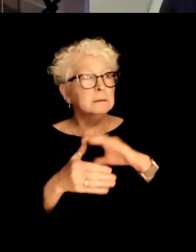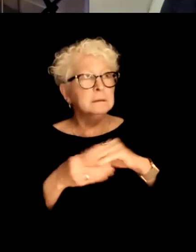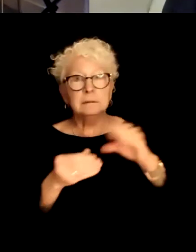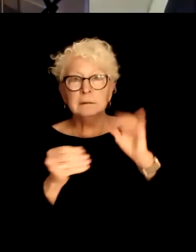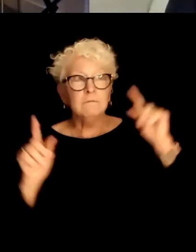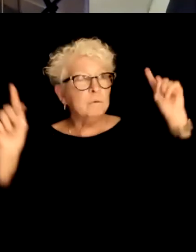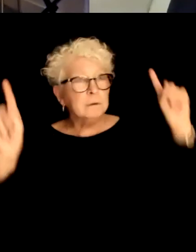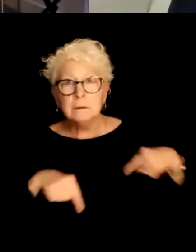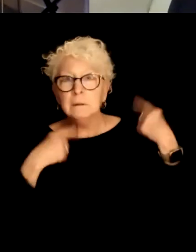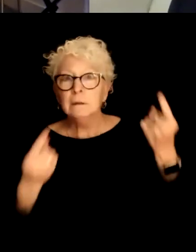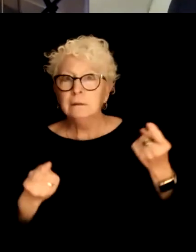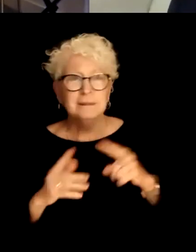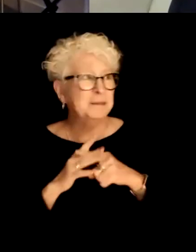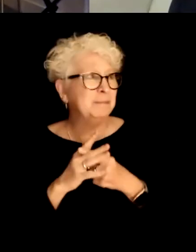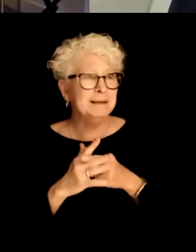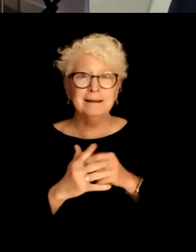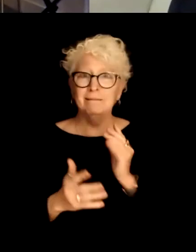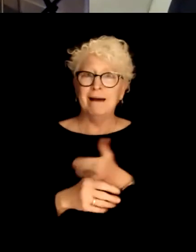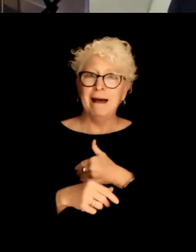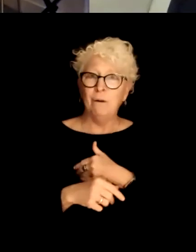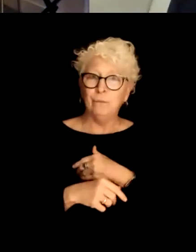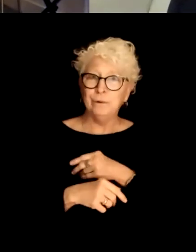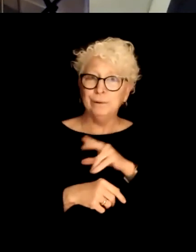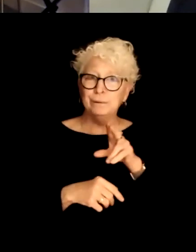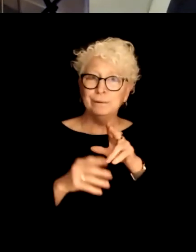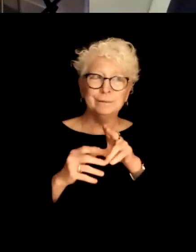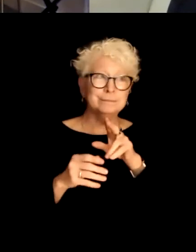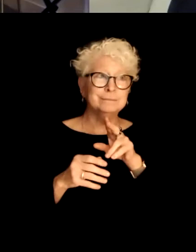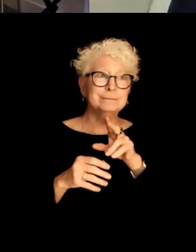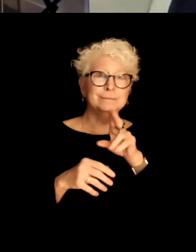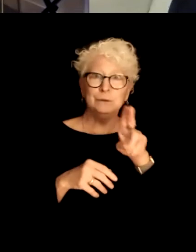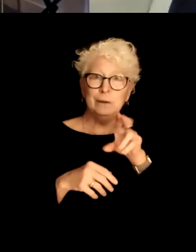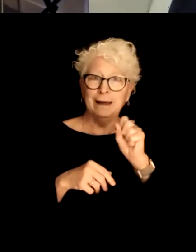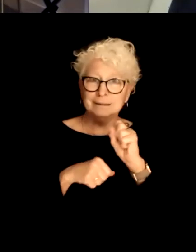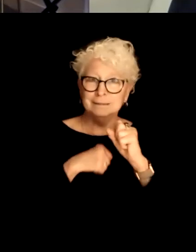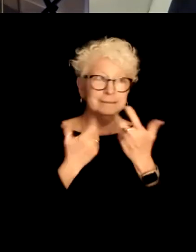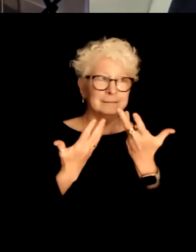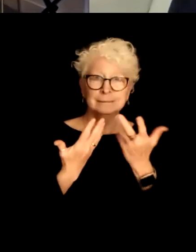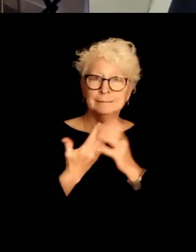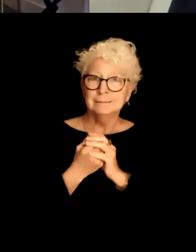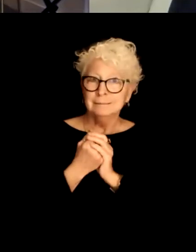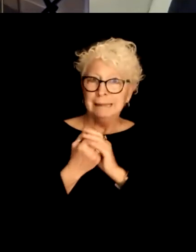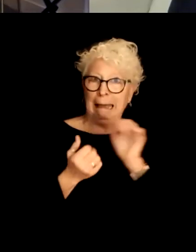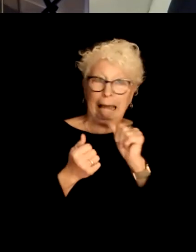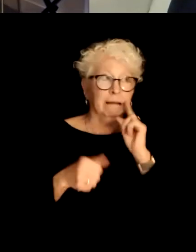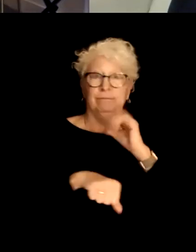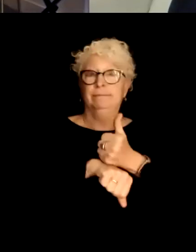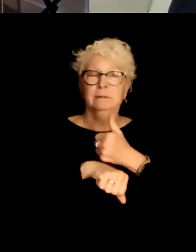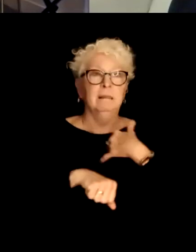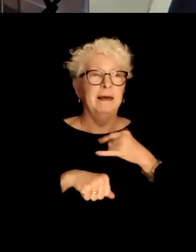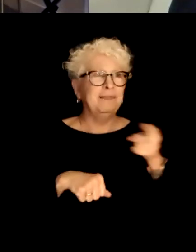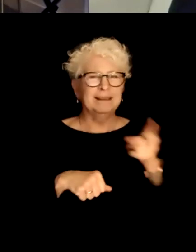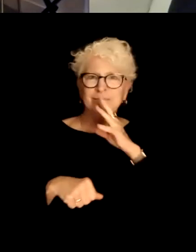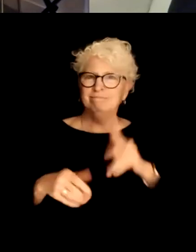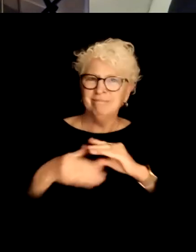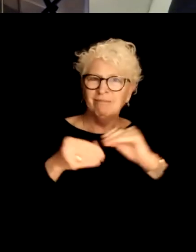but for a very, very, very, very long time. And I always think it's like the seeds of the thing that's going to come